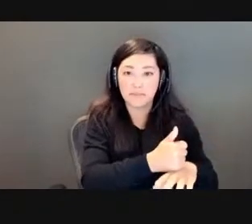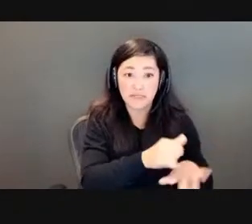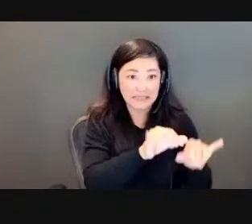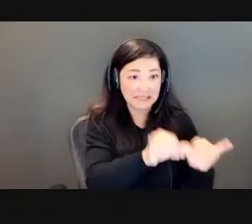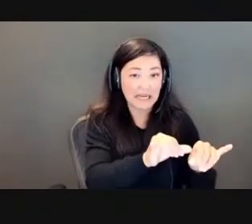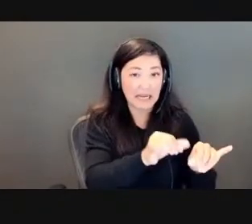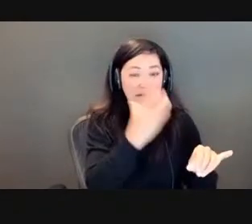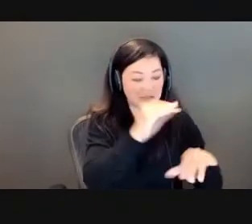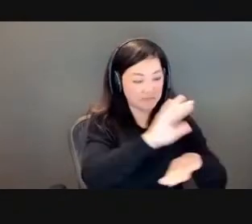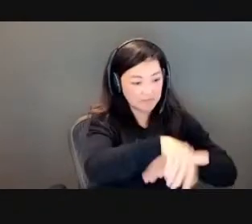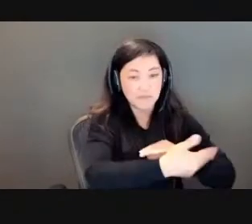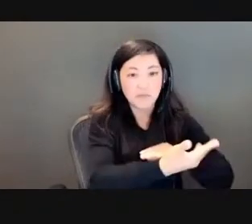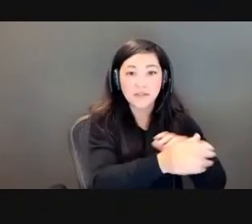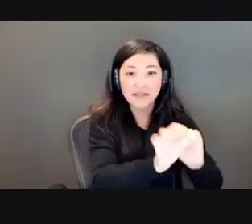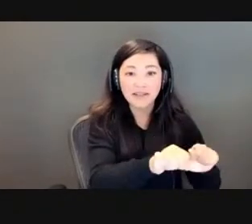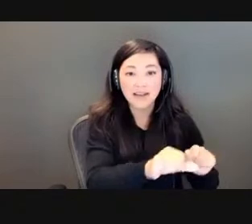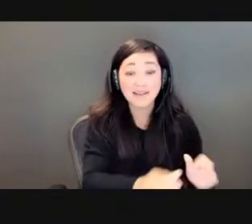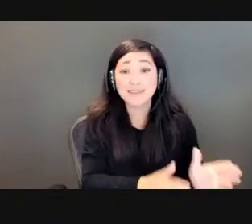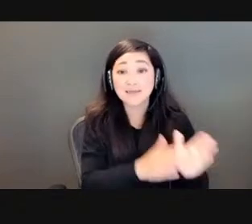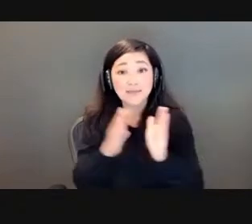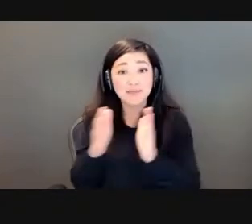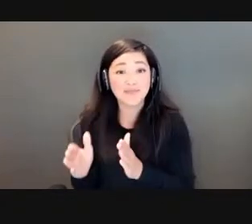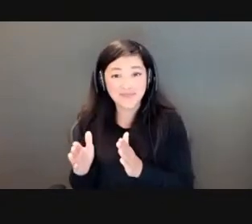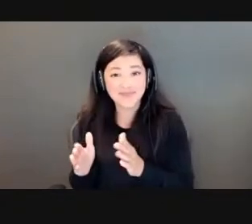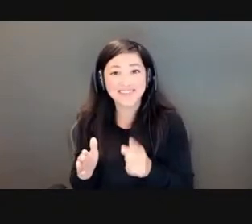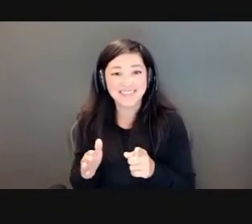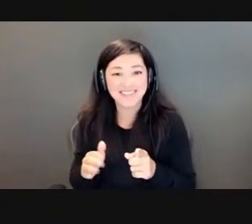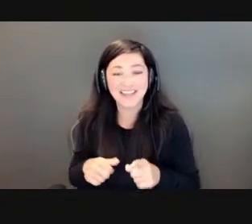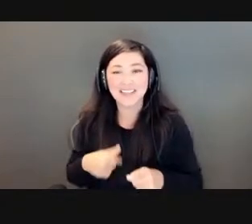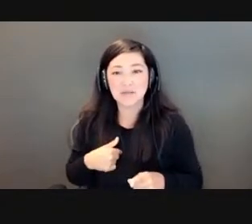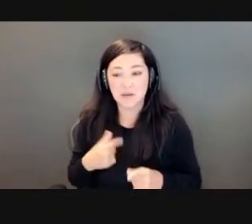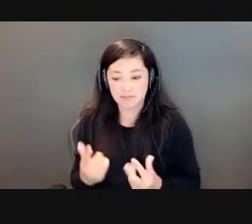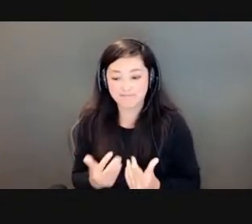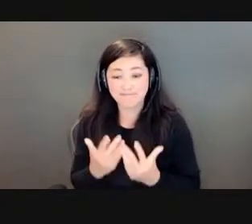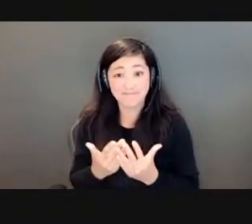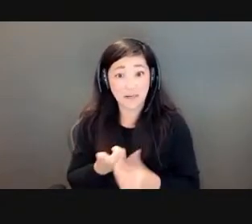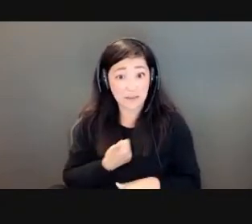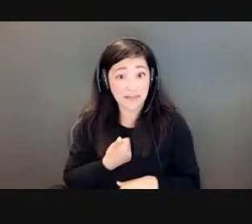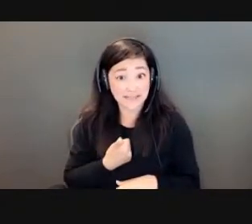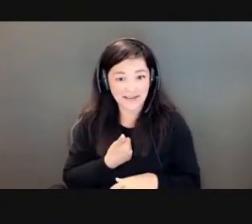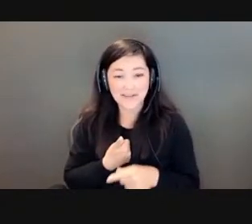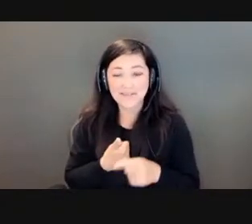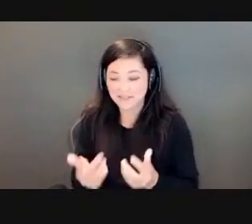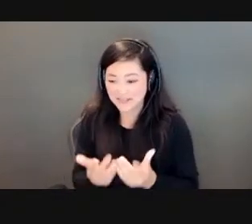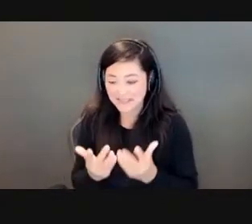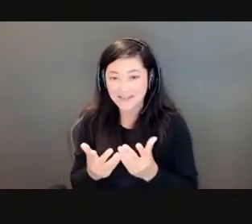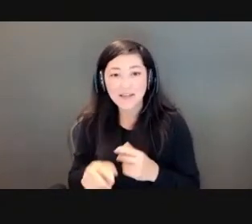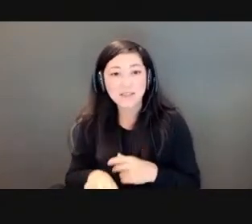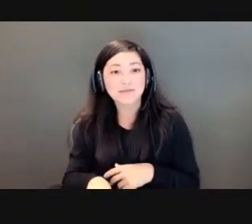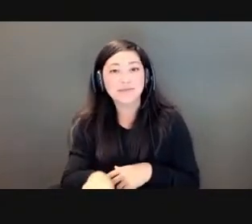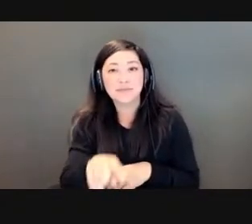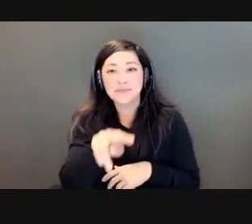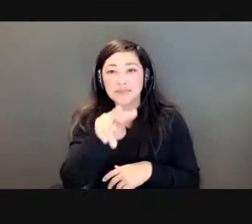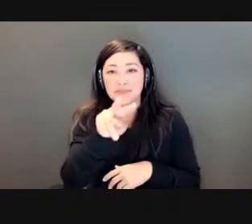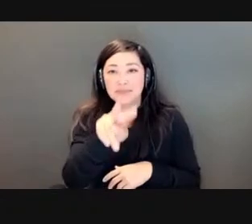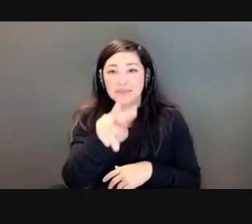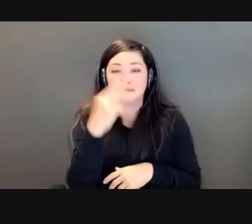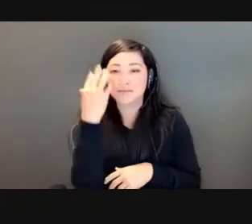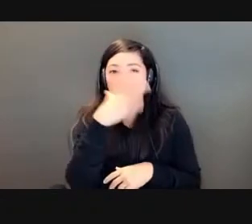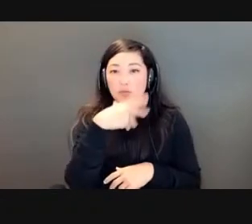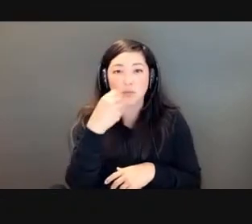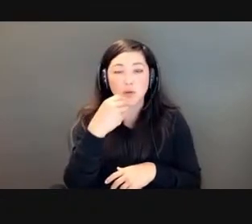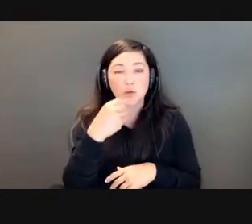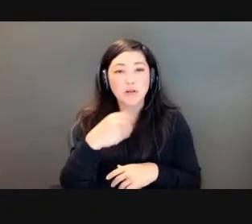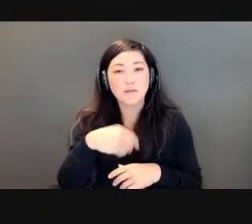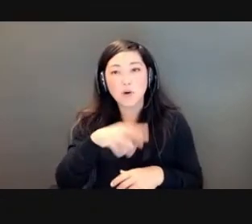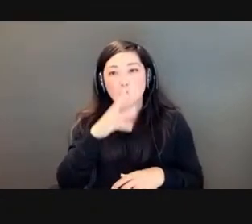video on the right, I'm just going to play. It shows a campfire that I built, and then it pans up to a view of a nice calm